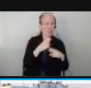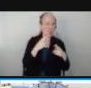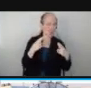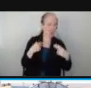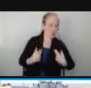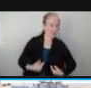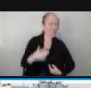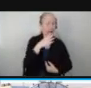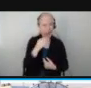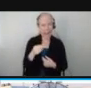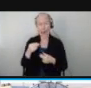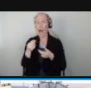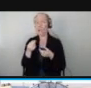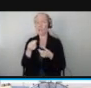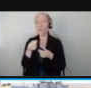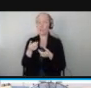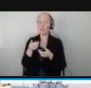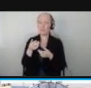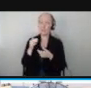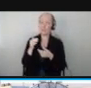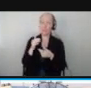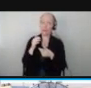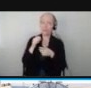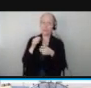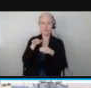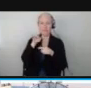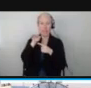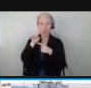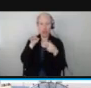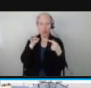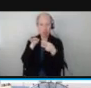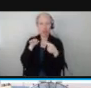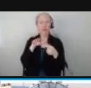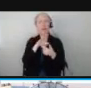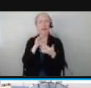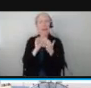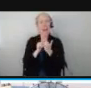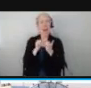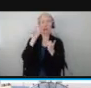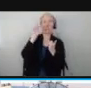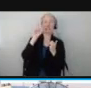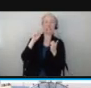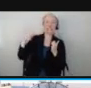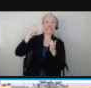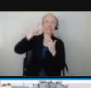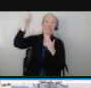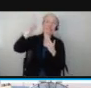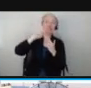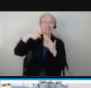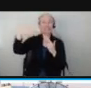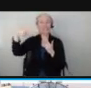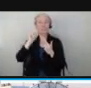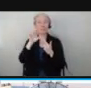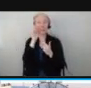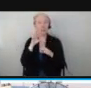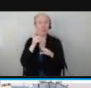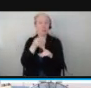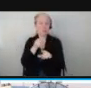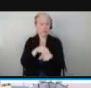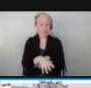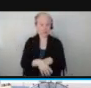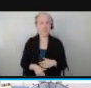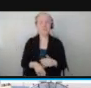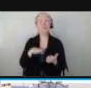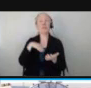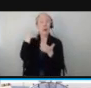other science payloads where we want to monitor how does being out in deep space affect them. Once we reach Mars, 2 crew will stay on